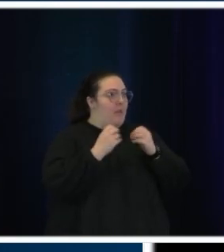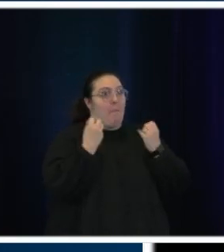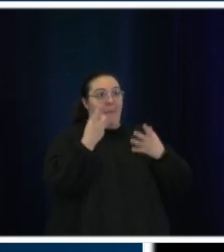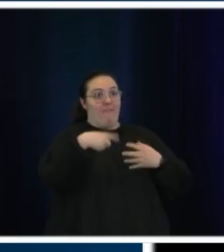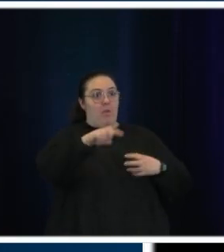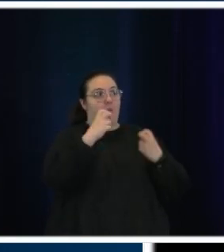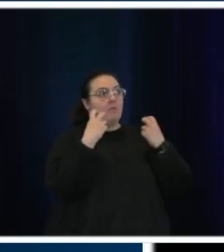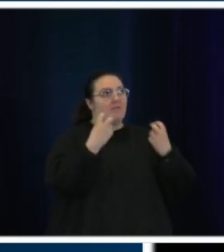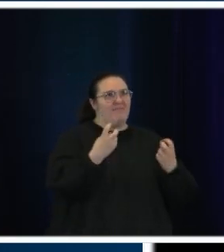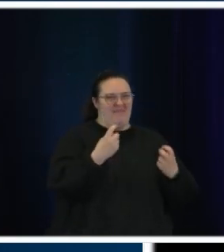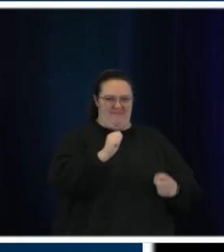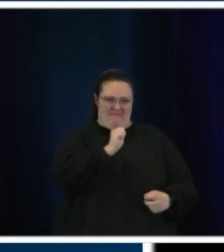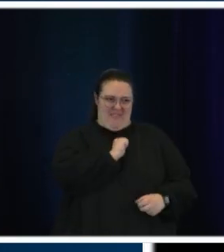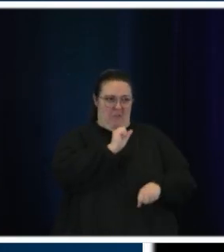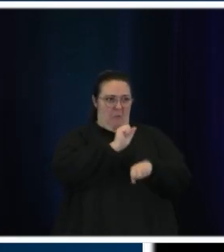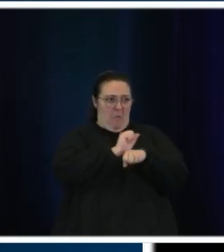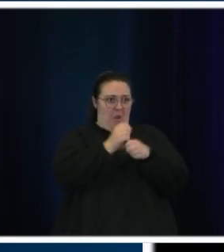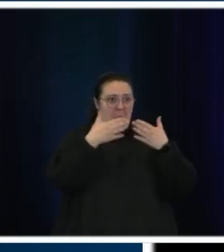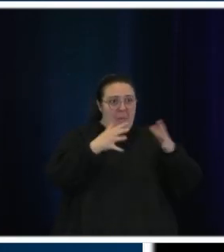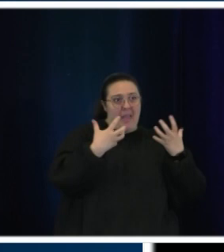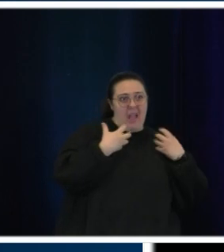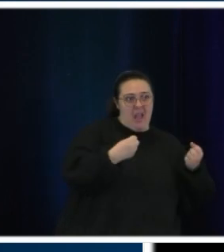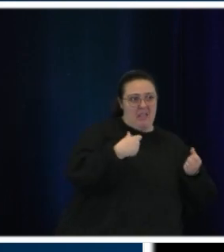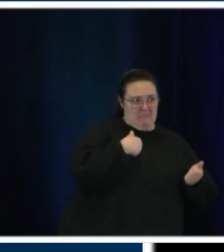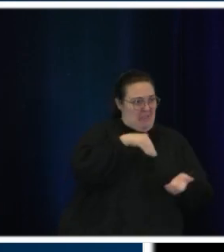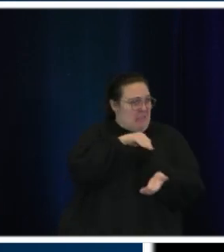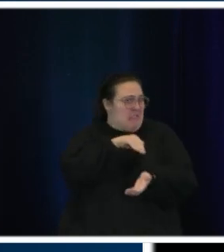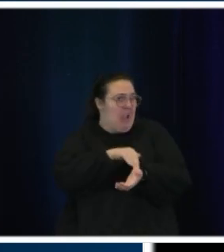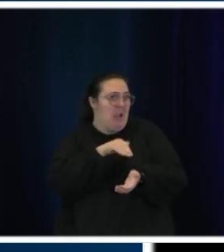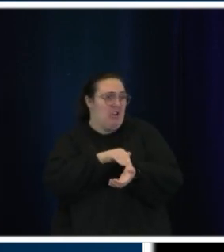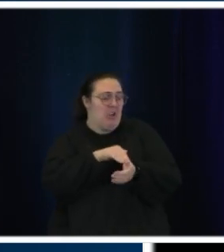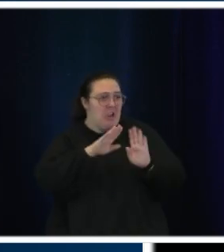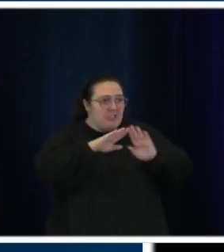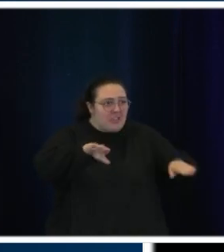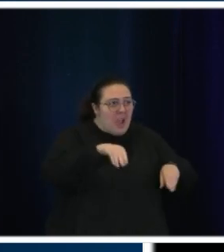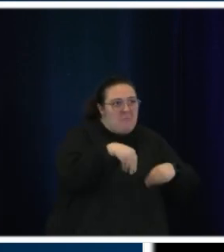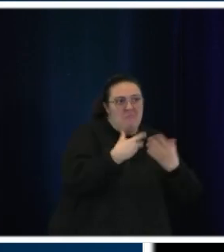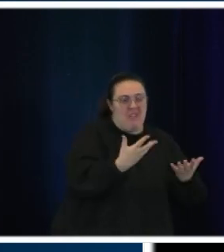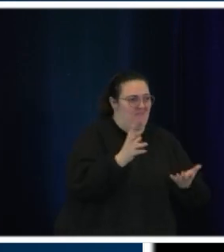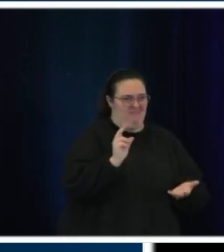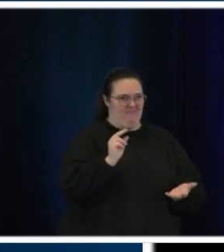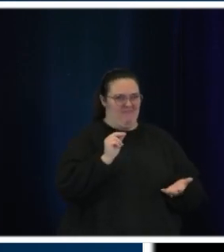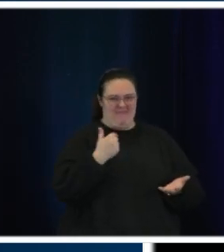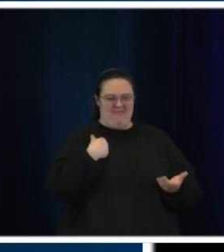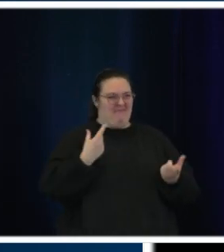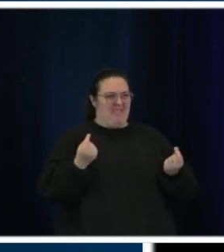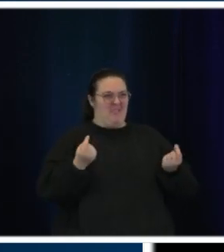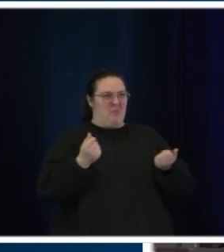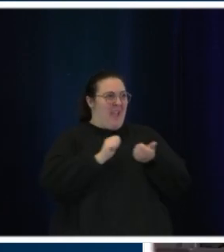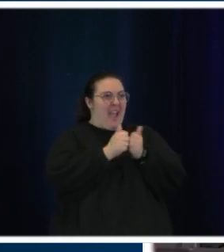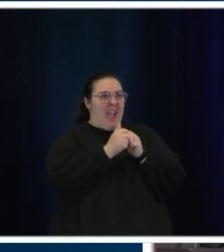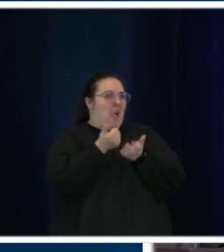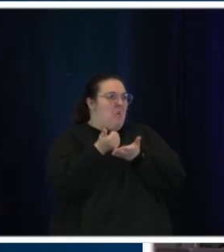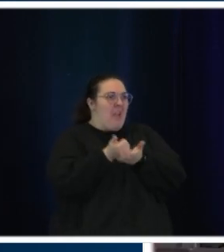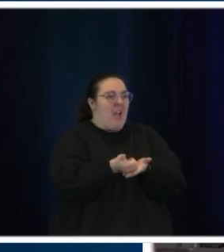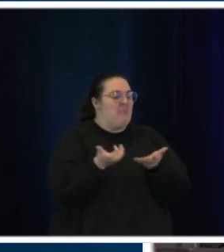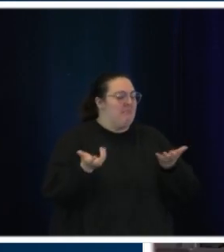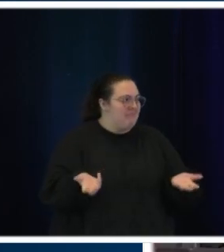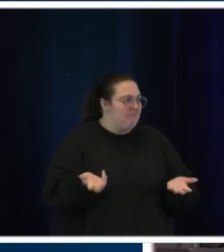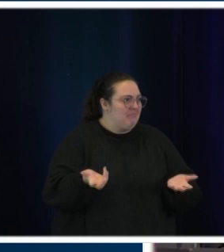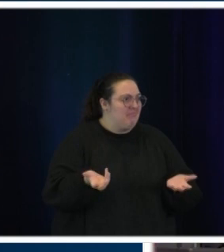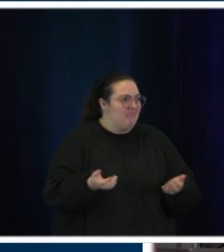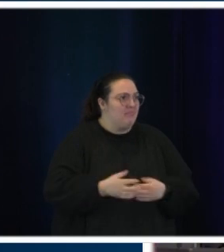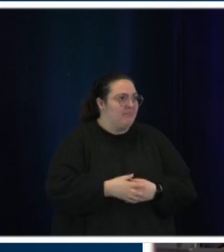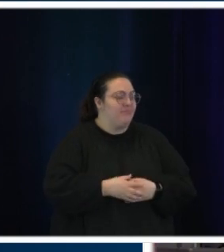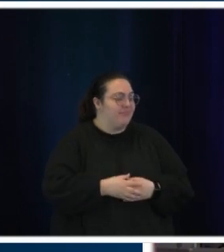a public health person. I'm not a clinician. I'm not a child care provider. So what can I do to help